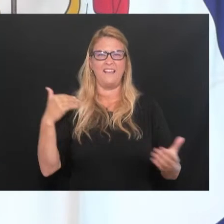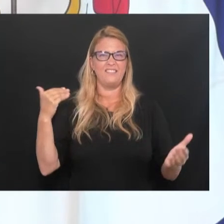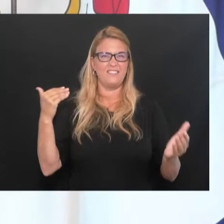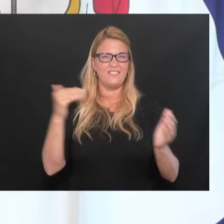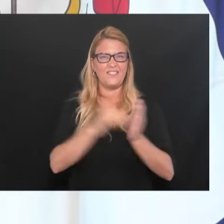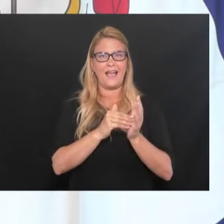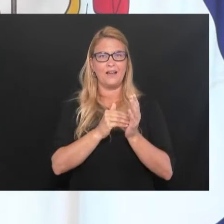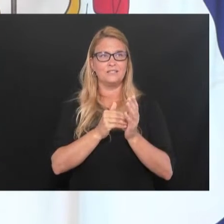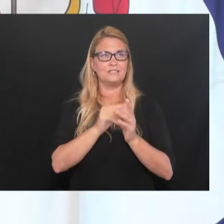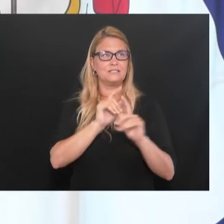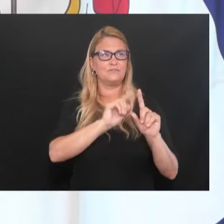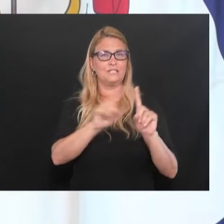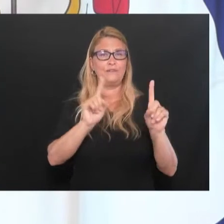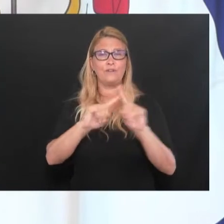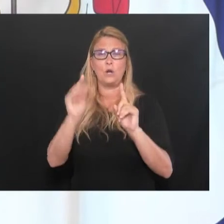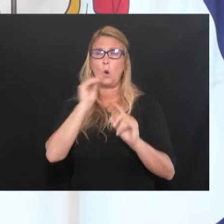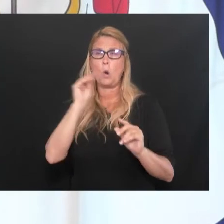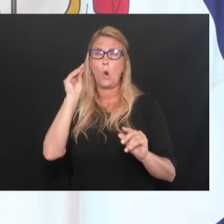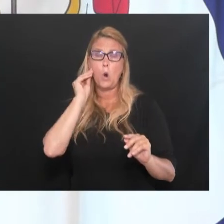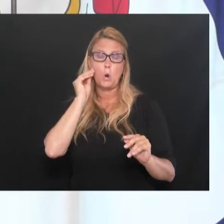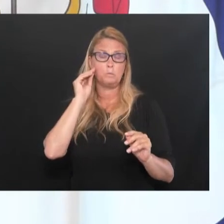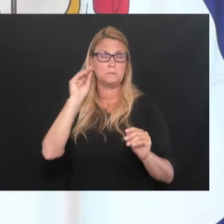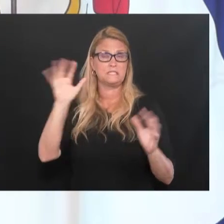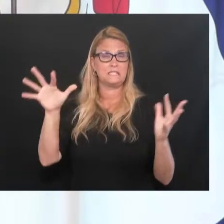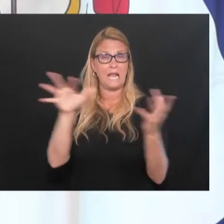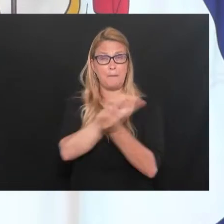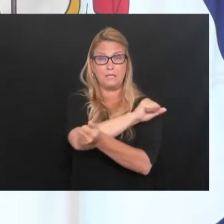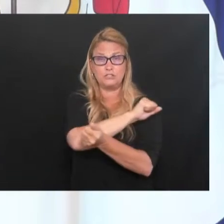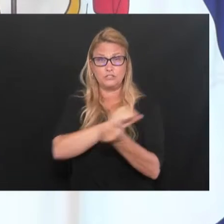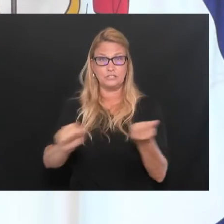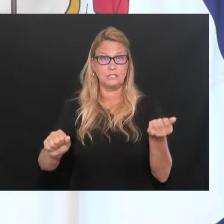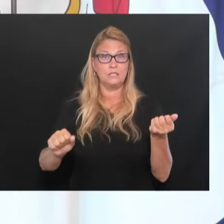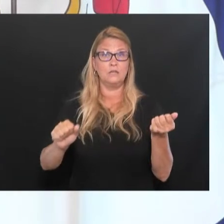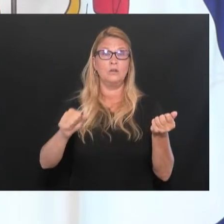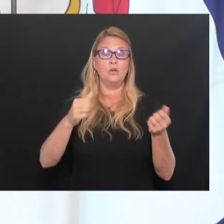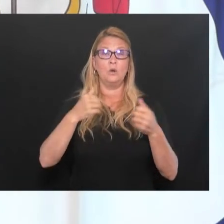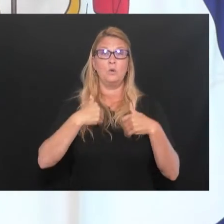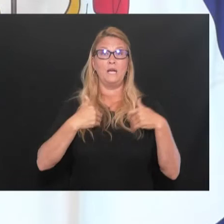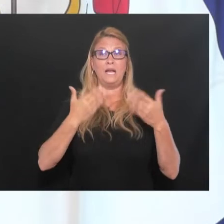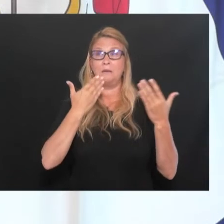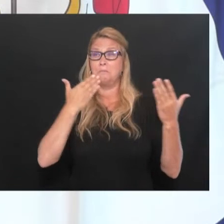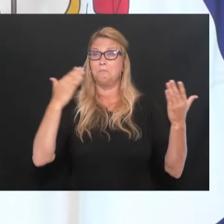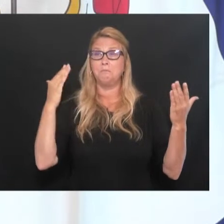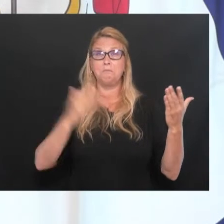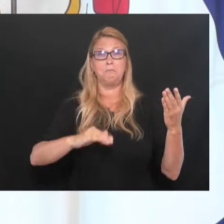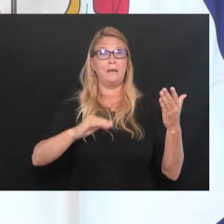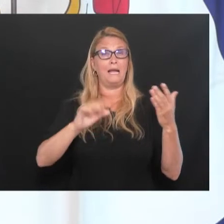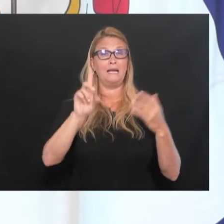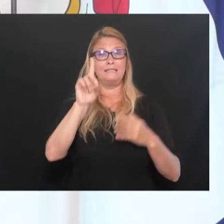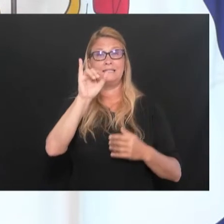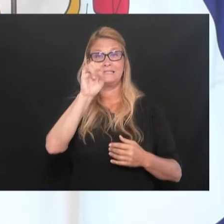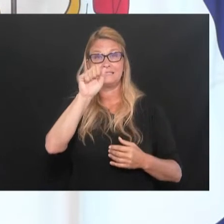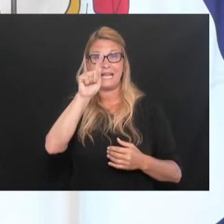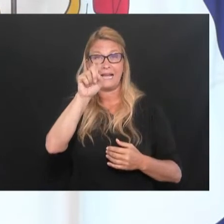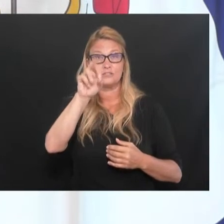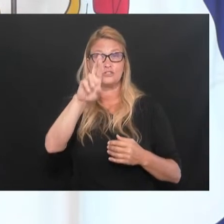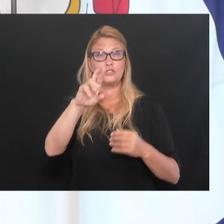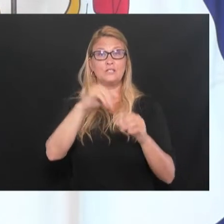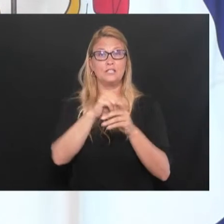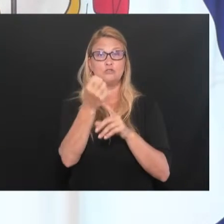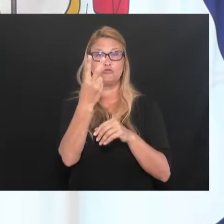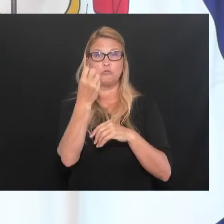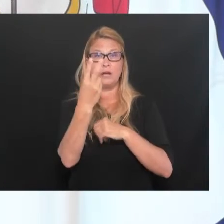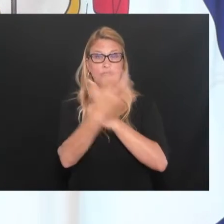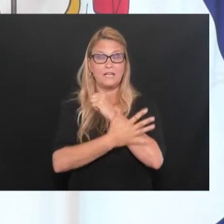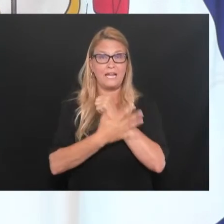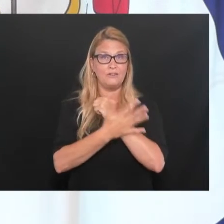homes damaged. We declared a disaster in 12 counties. We had 123 bridges